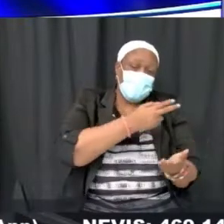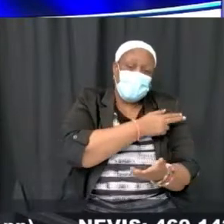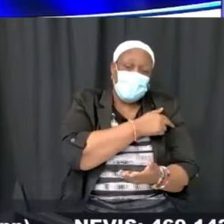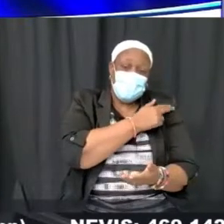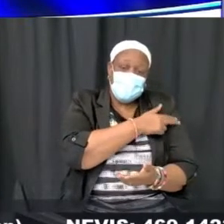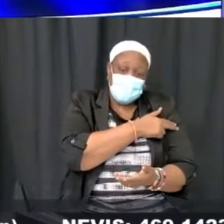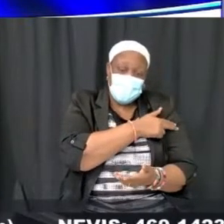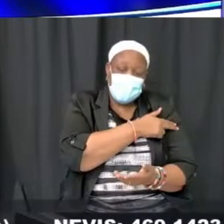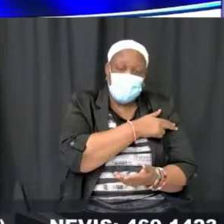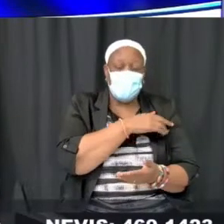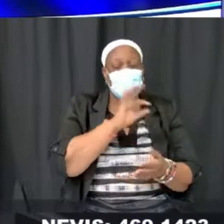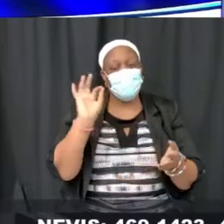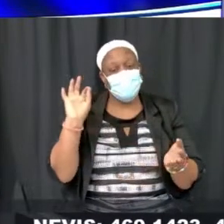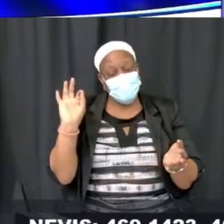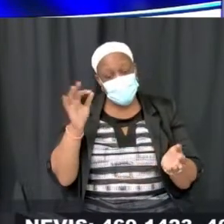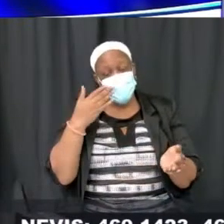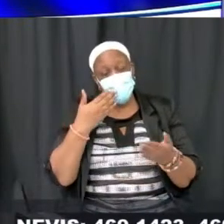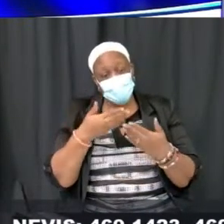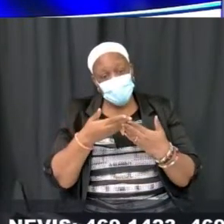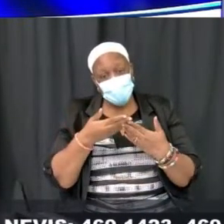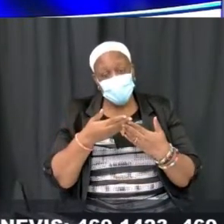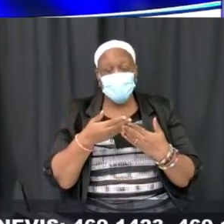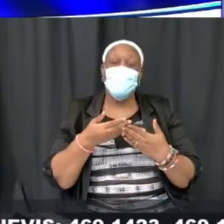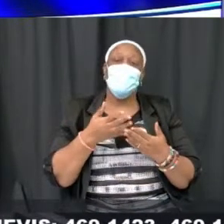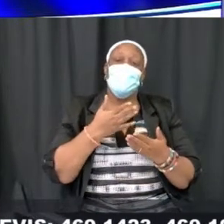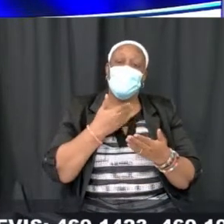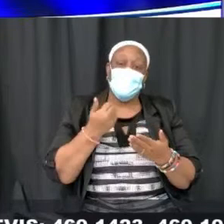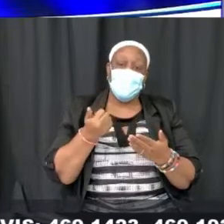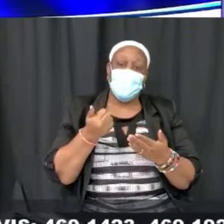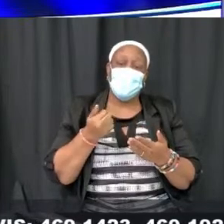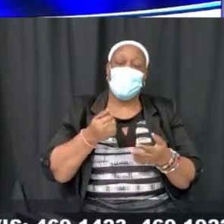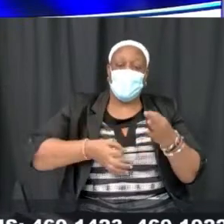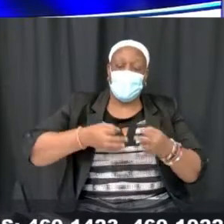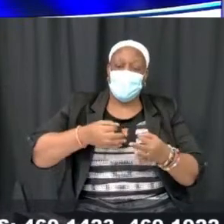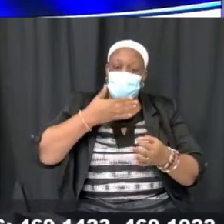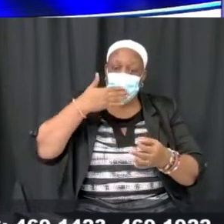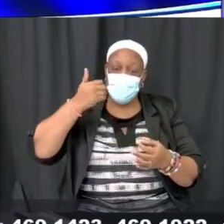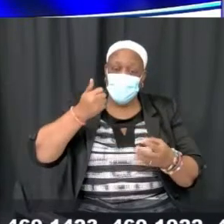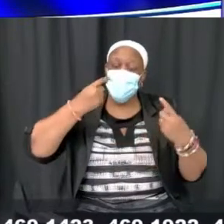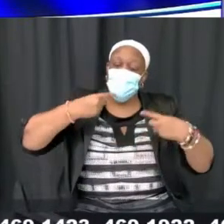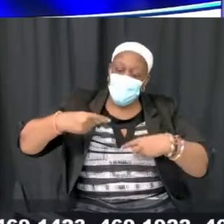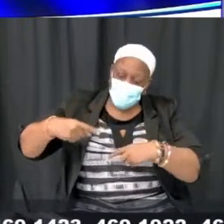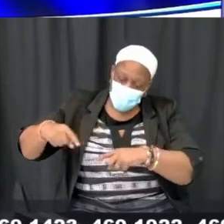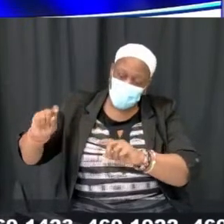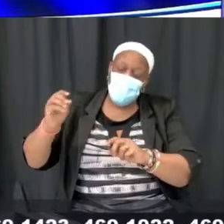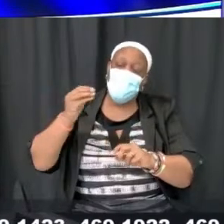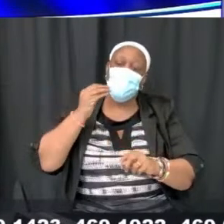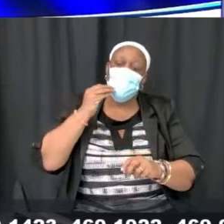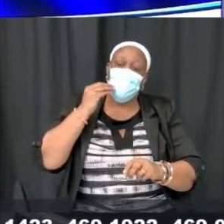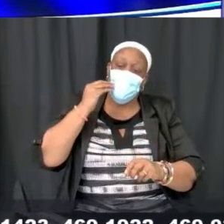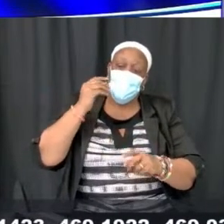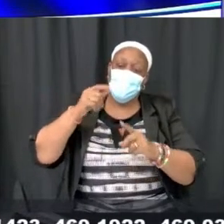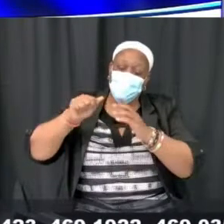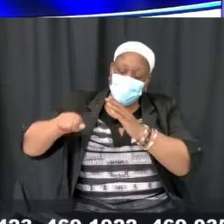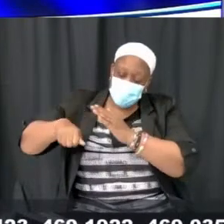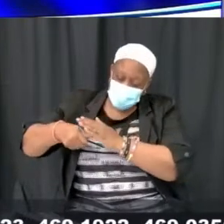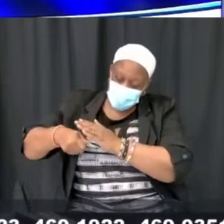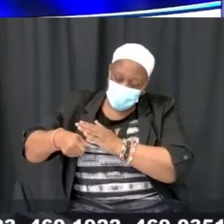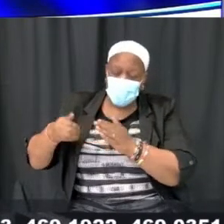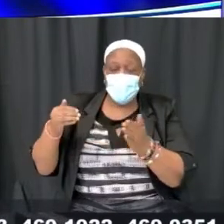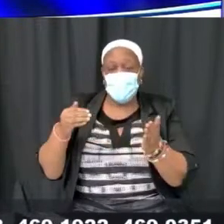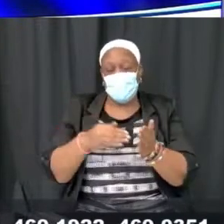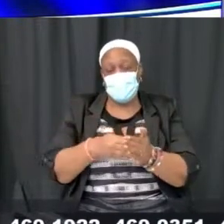hospitalization are hospitalized. And so we have a team of individuals following up all the